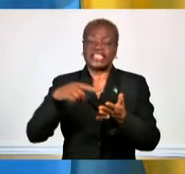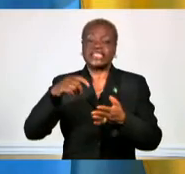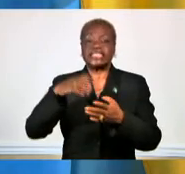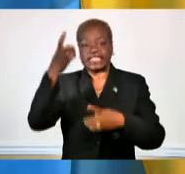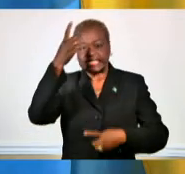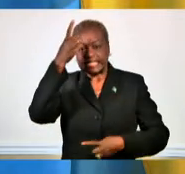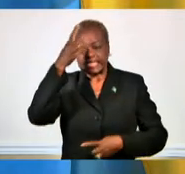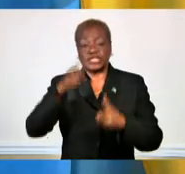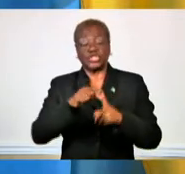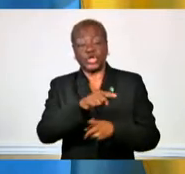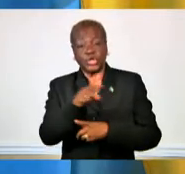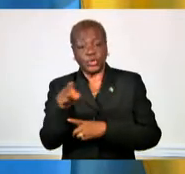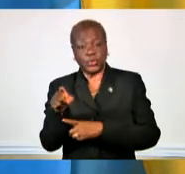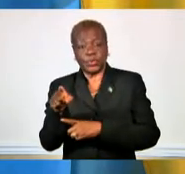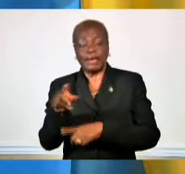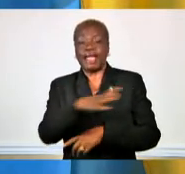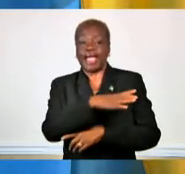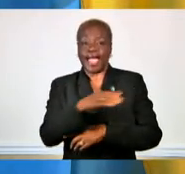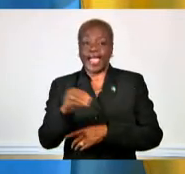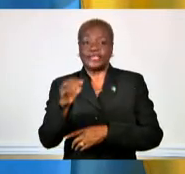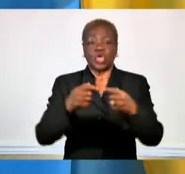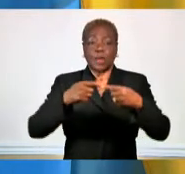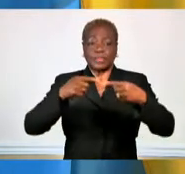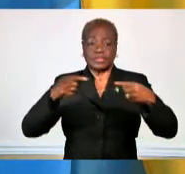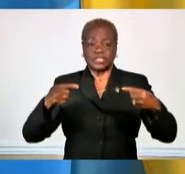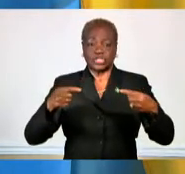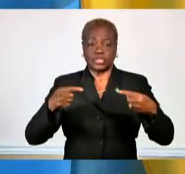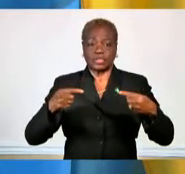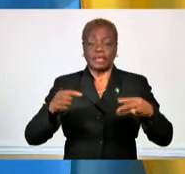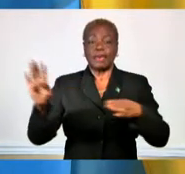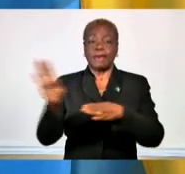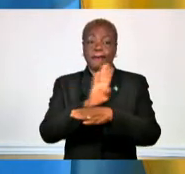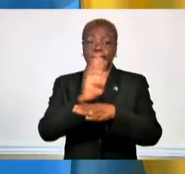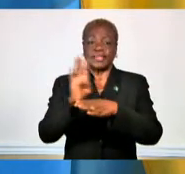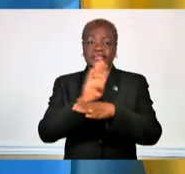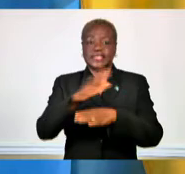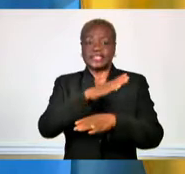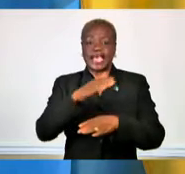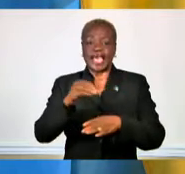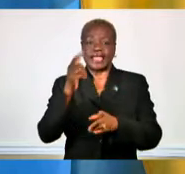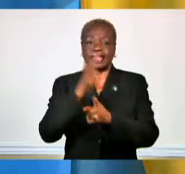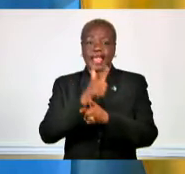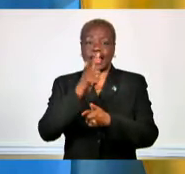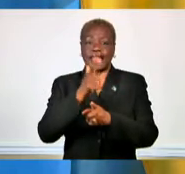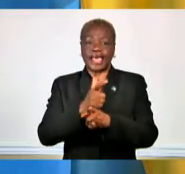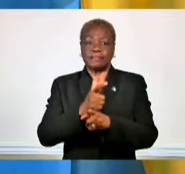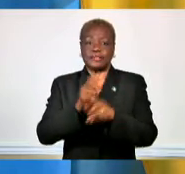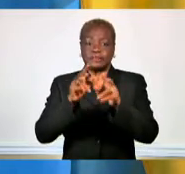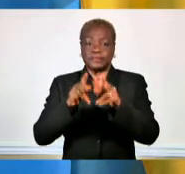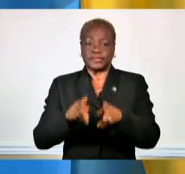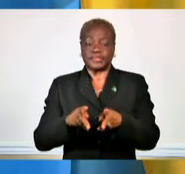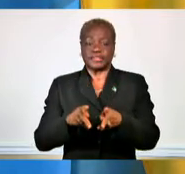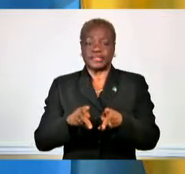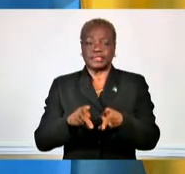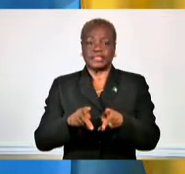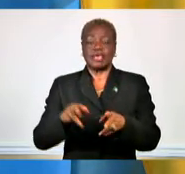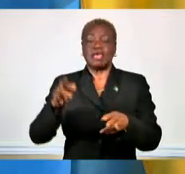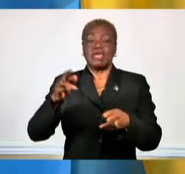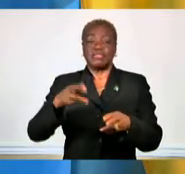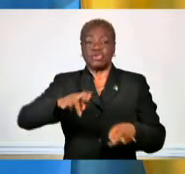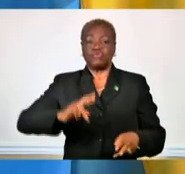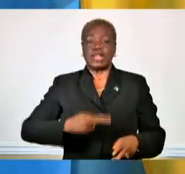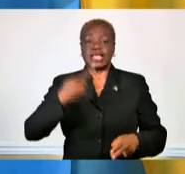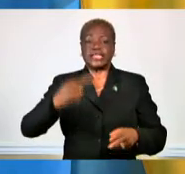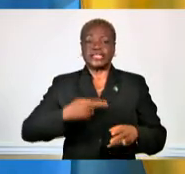to you and to your loved ones, business and labor stakeholders, the religious